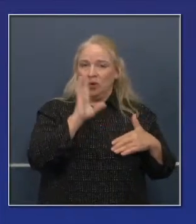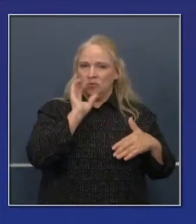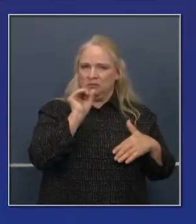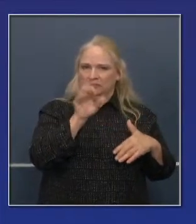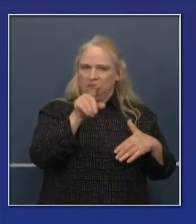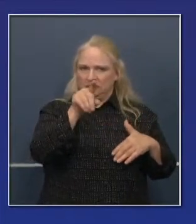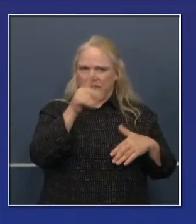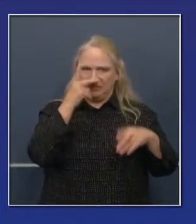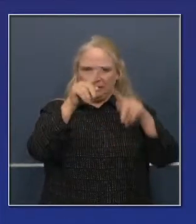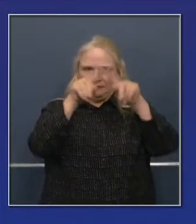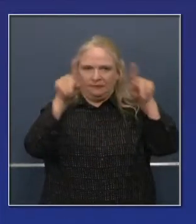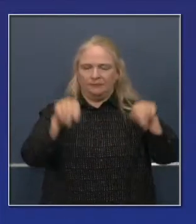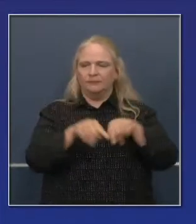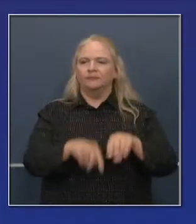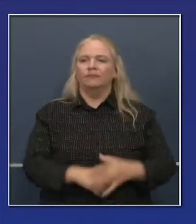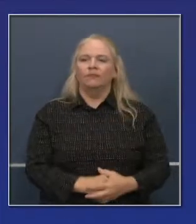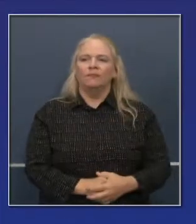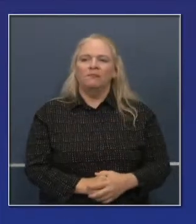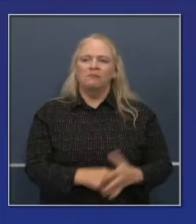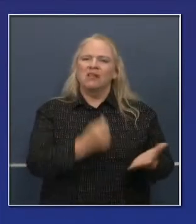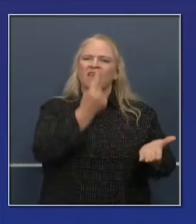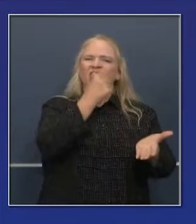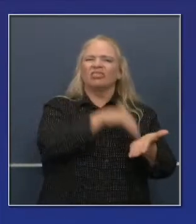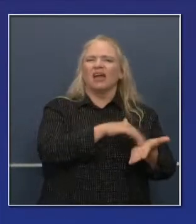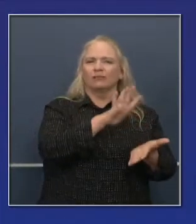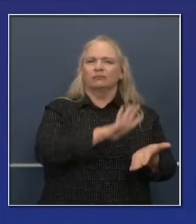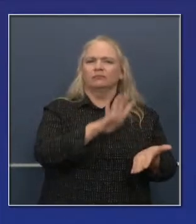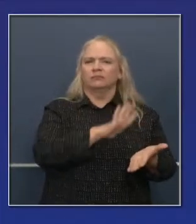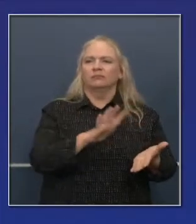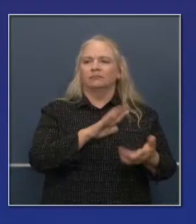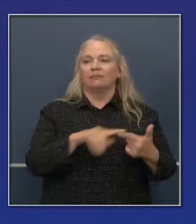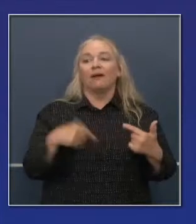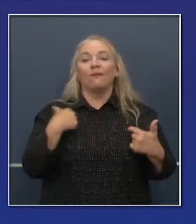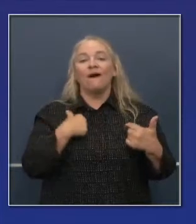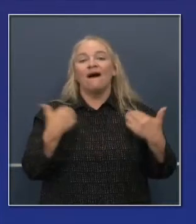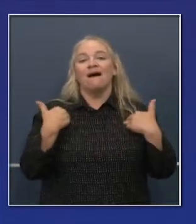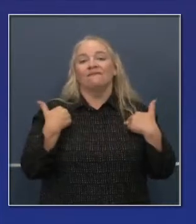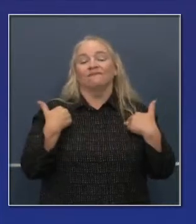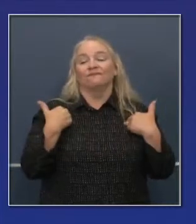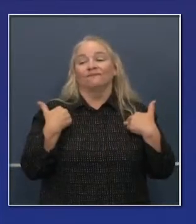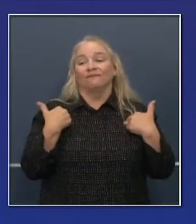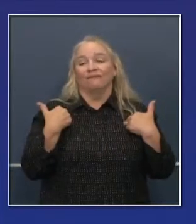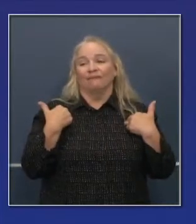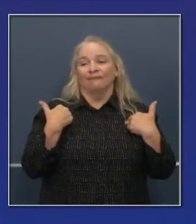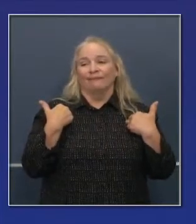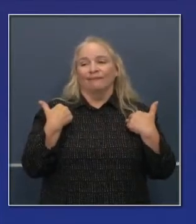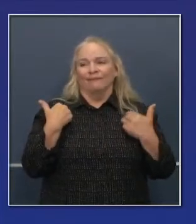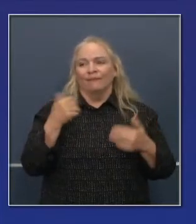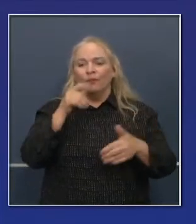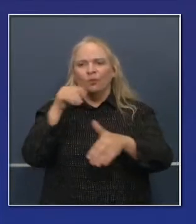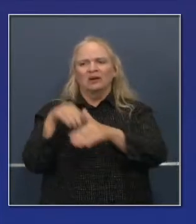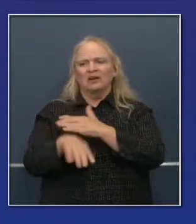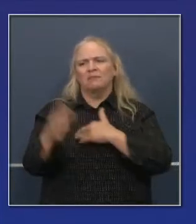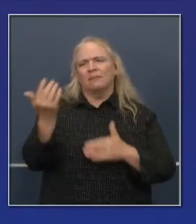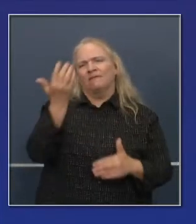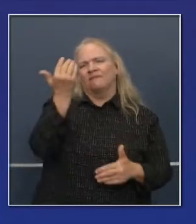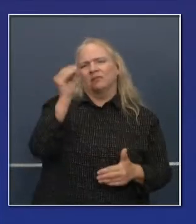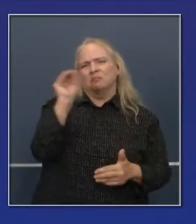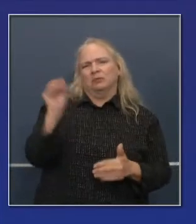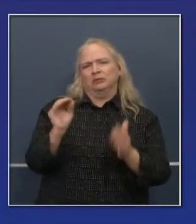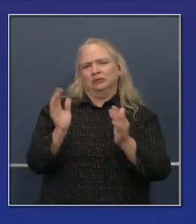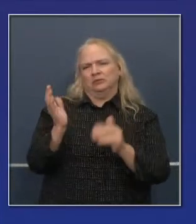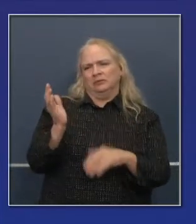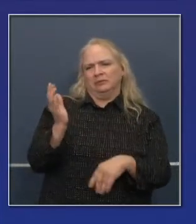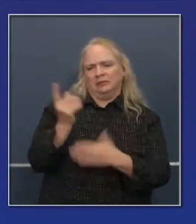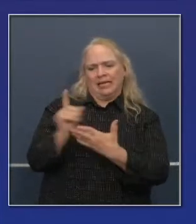represented in all of our total ICU and NICU beds. Last week, it was at around 15%. So you're seeing it plus